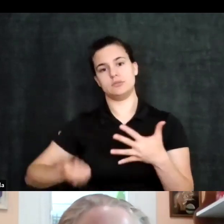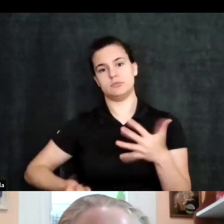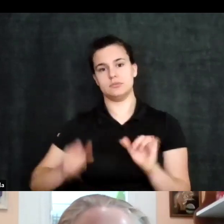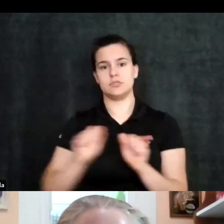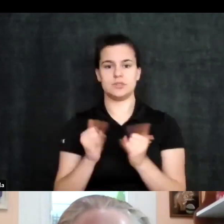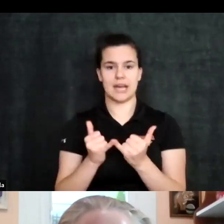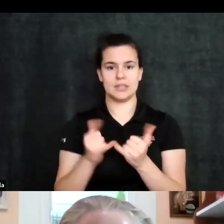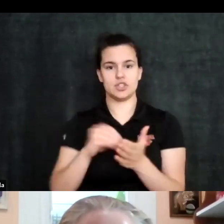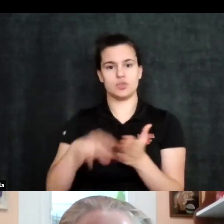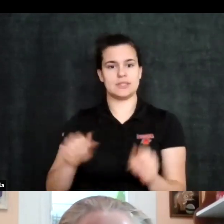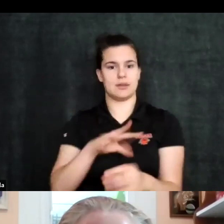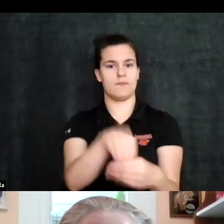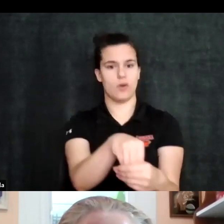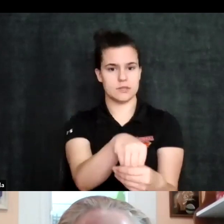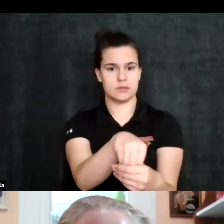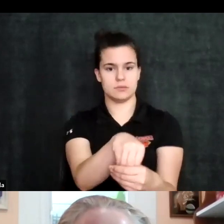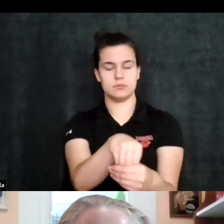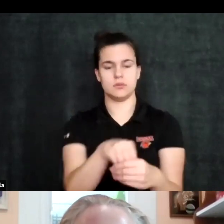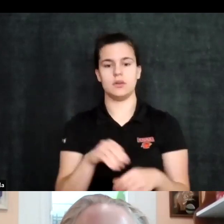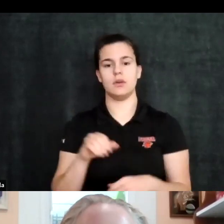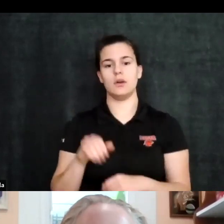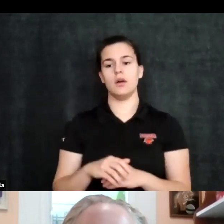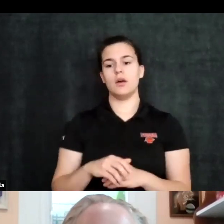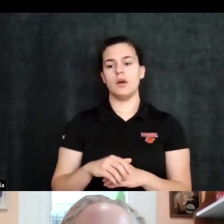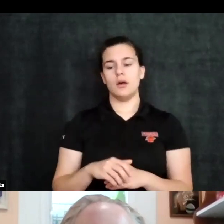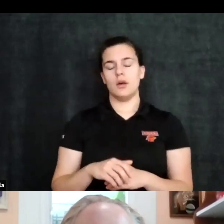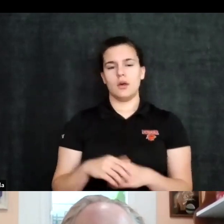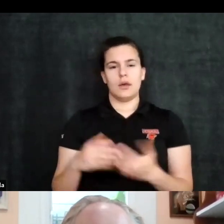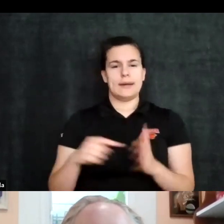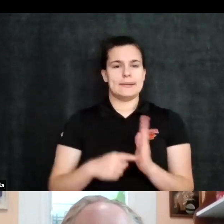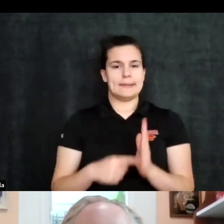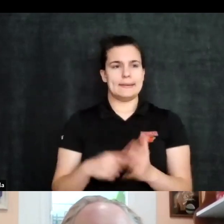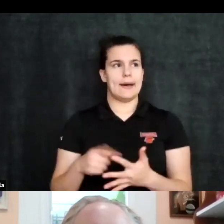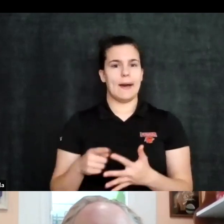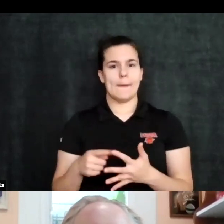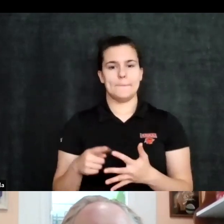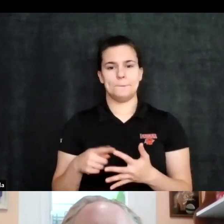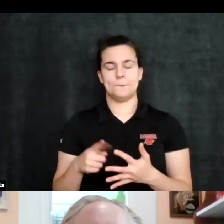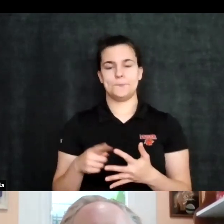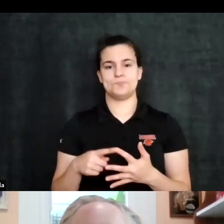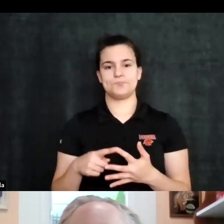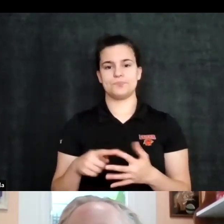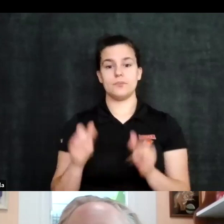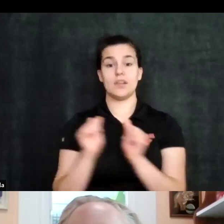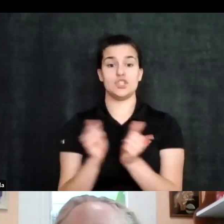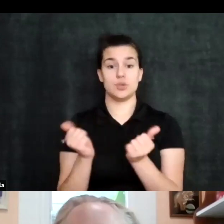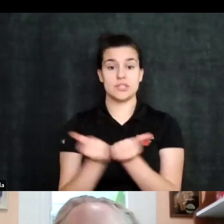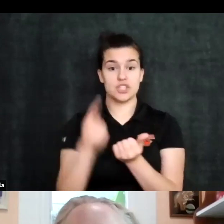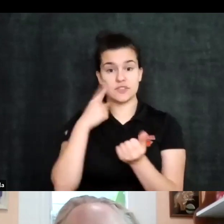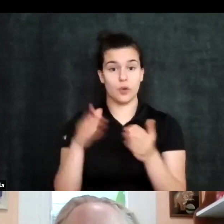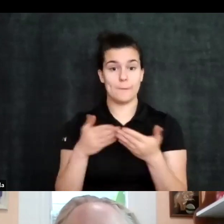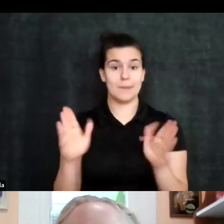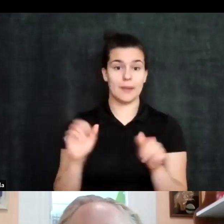become involved with when they're interested. There's There's associations for public